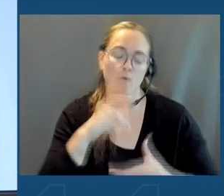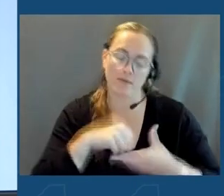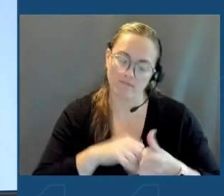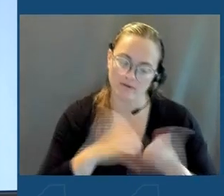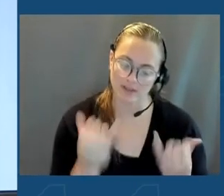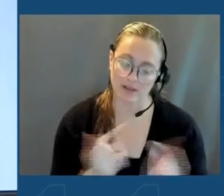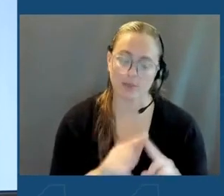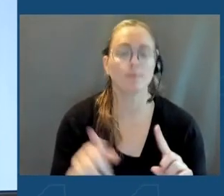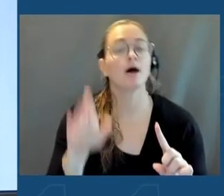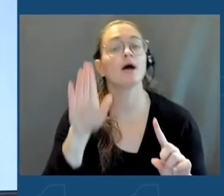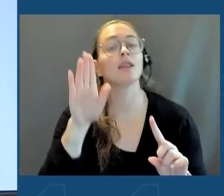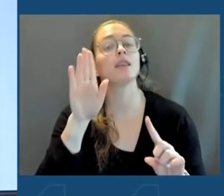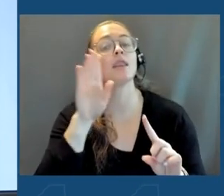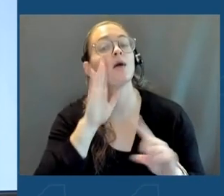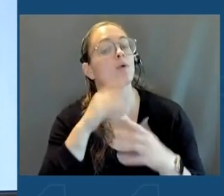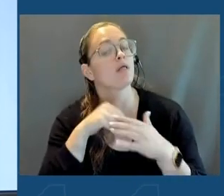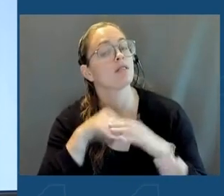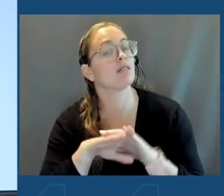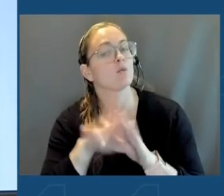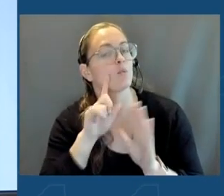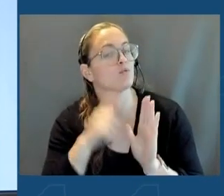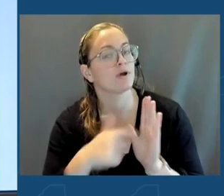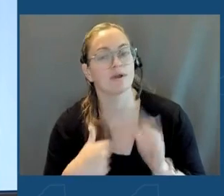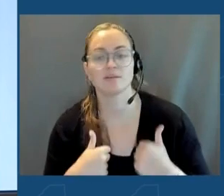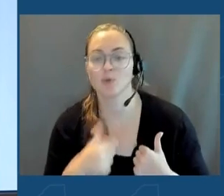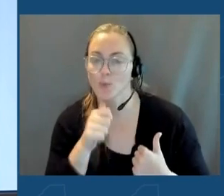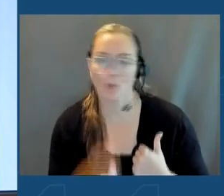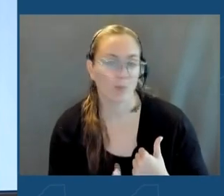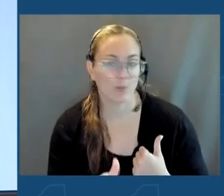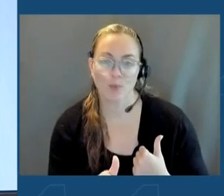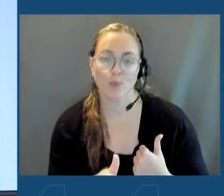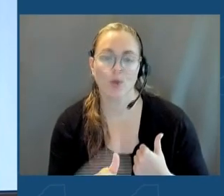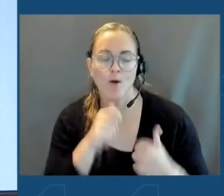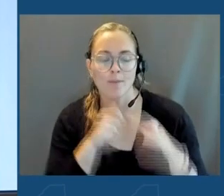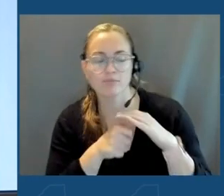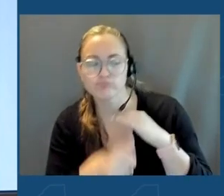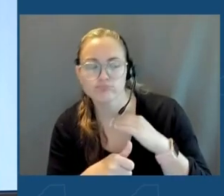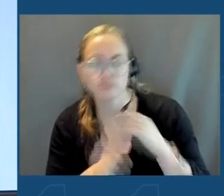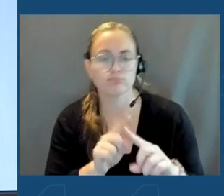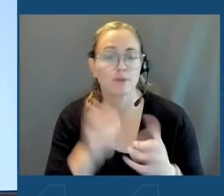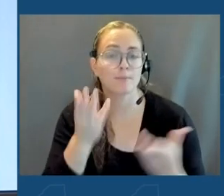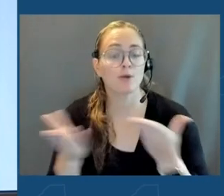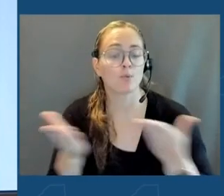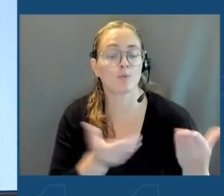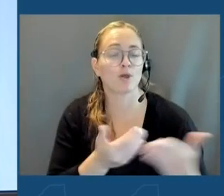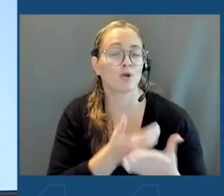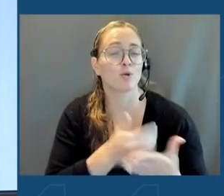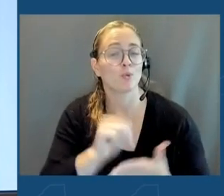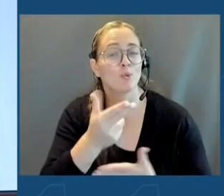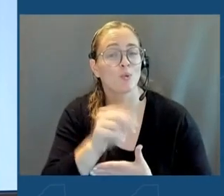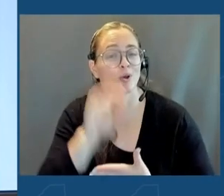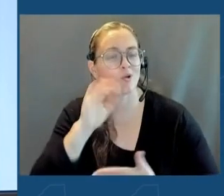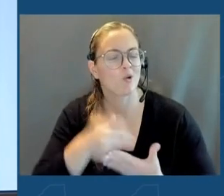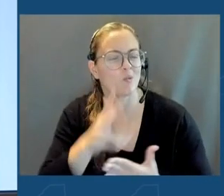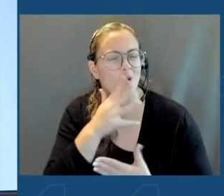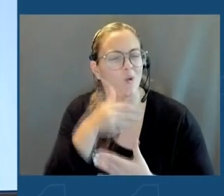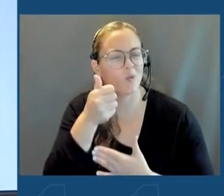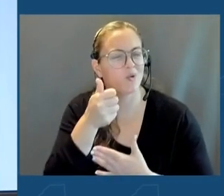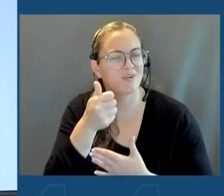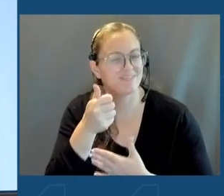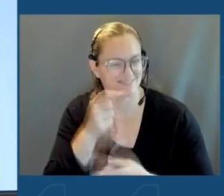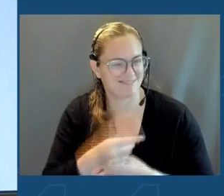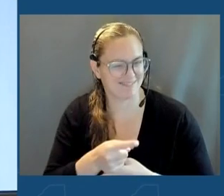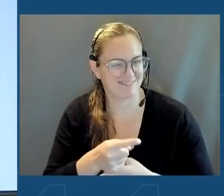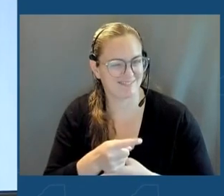someday I'm going to slip in here. And you won't recognize me. I'll be incognito, but maybe I'll bring my new granddaughter when she's a little bit older. How about that?